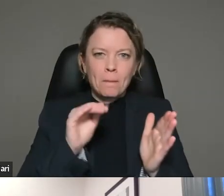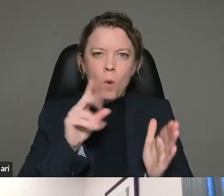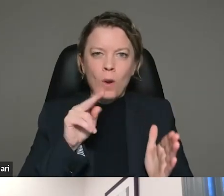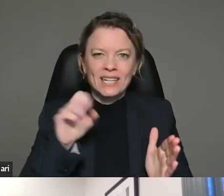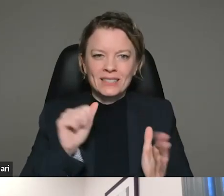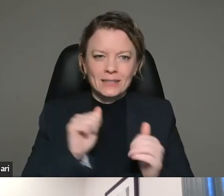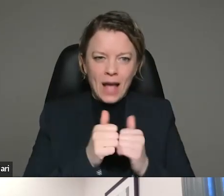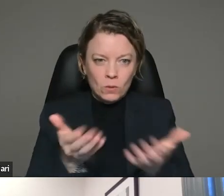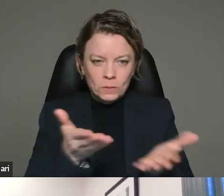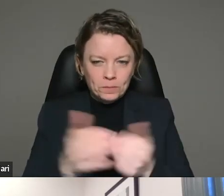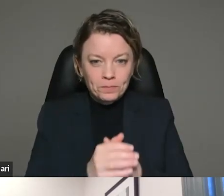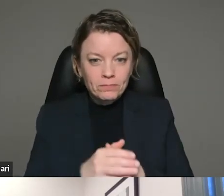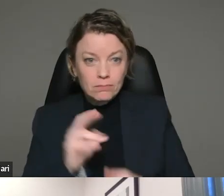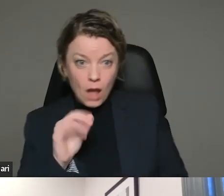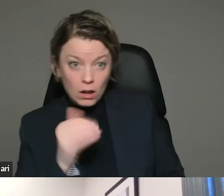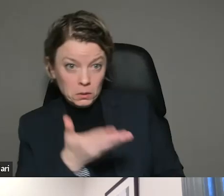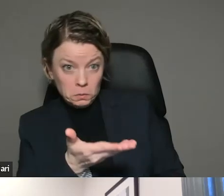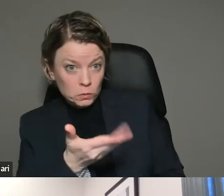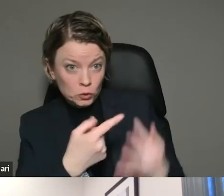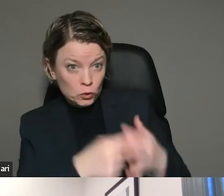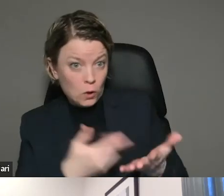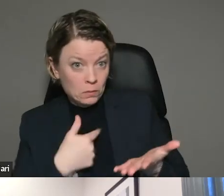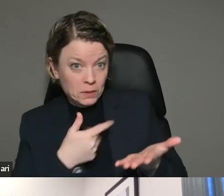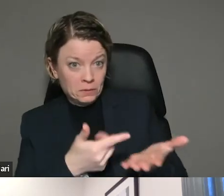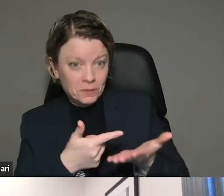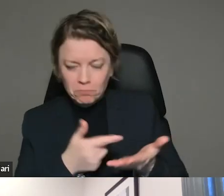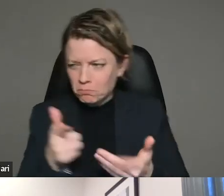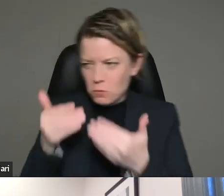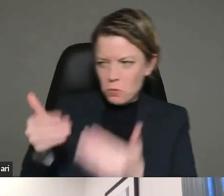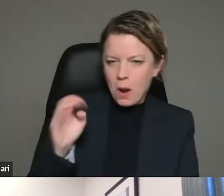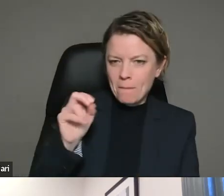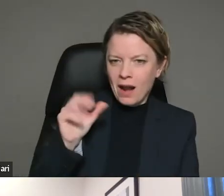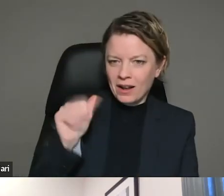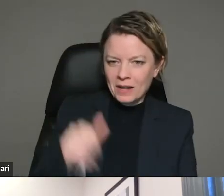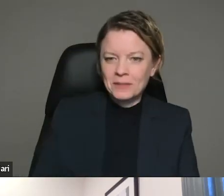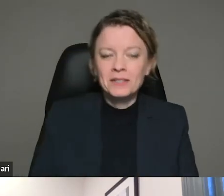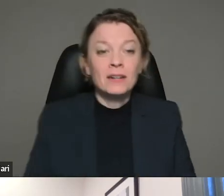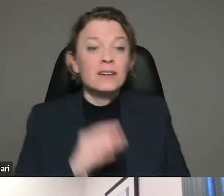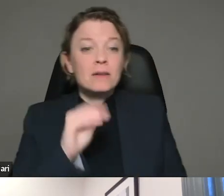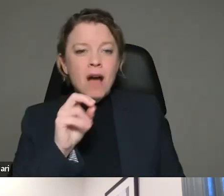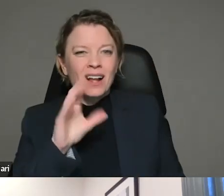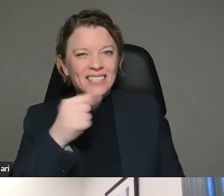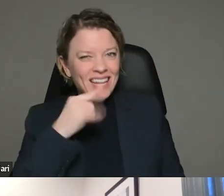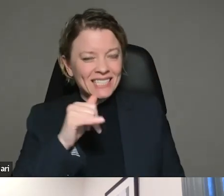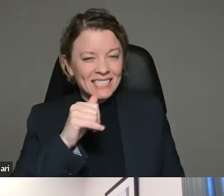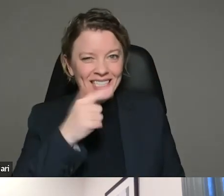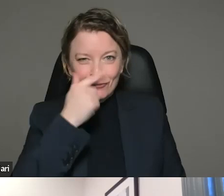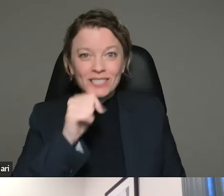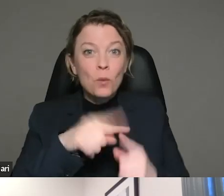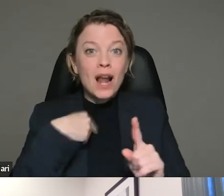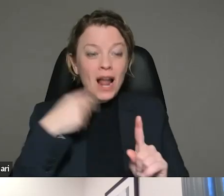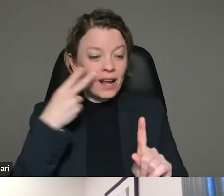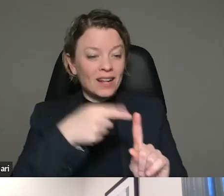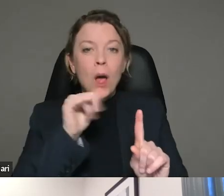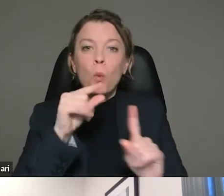Me or you, Farah? Go for it, Monica. Well, you know, it's funny, when I hear the word bold, a lot of times I think of